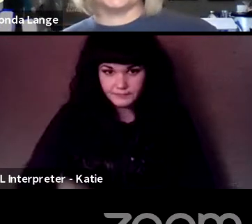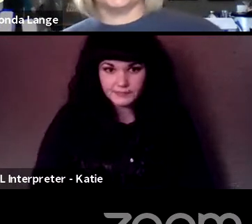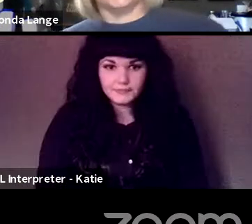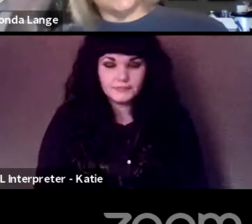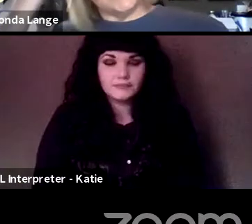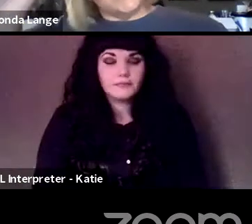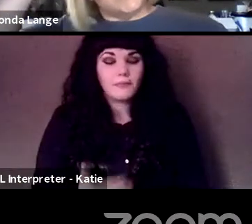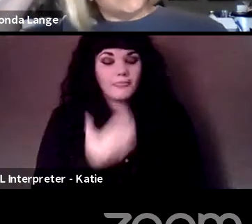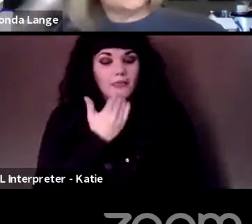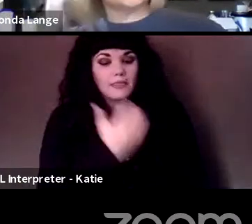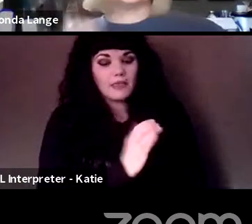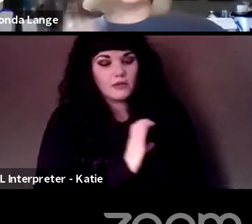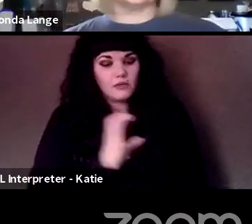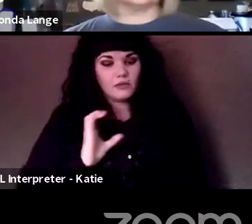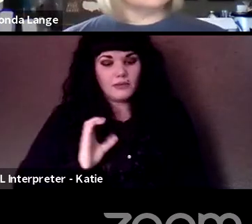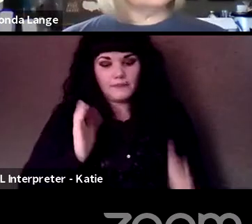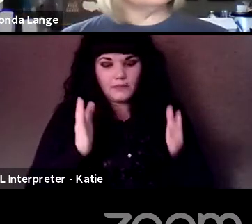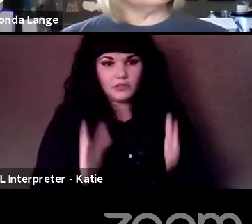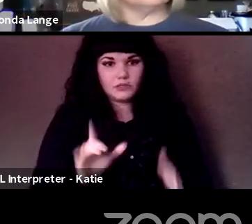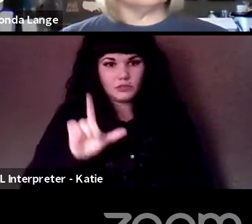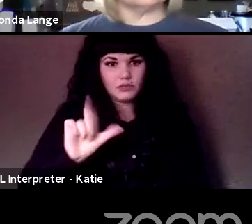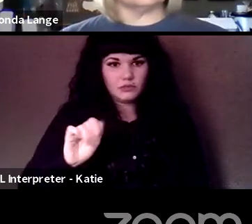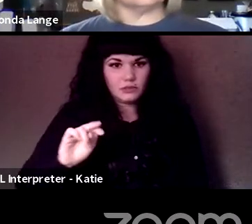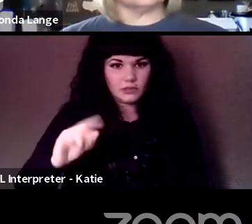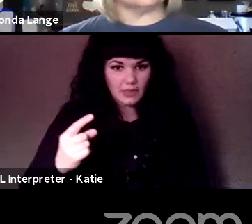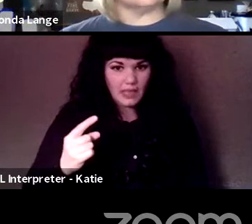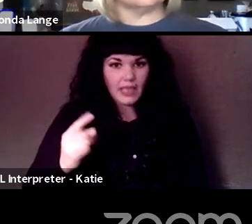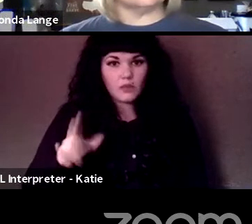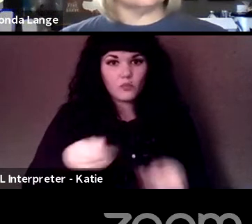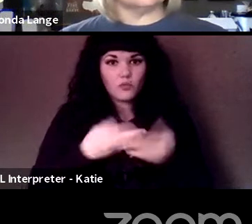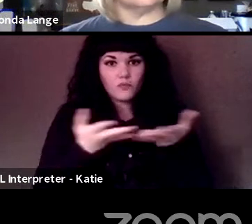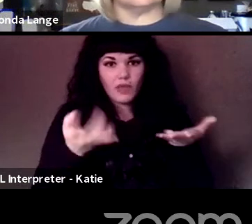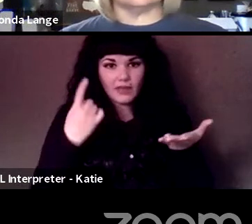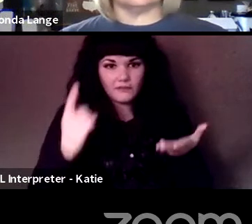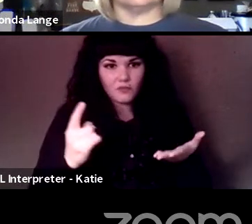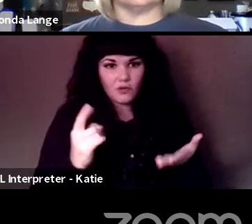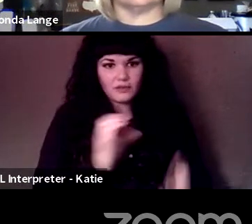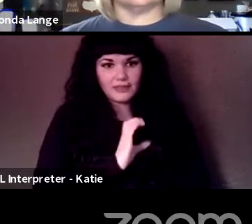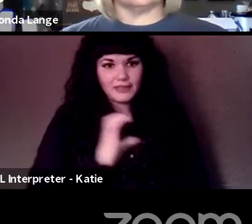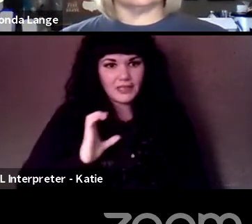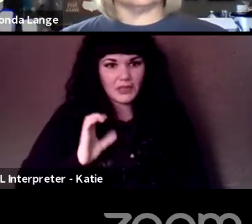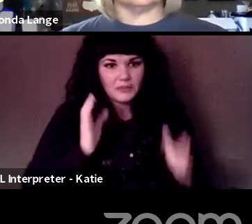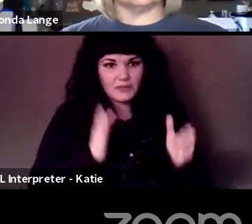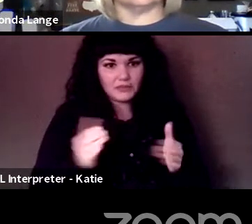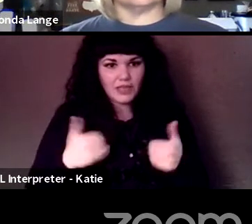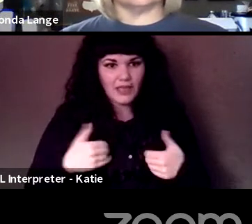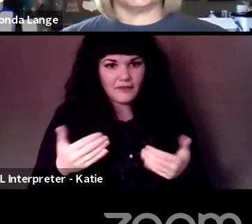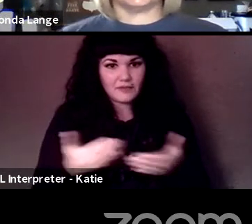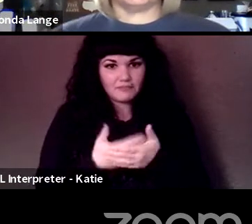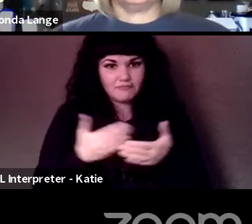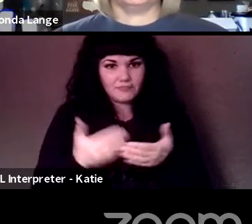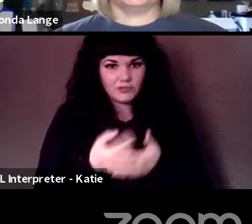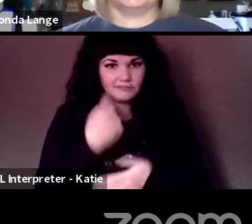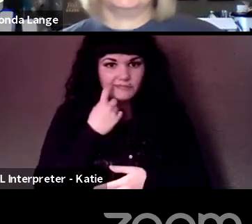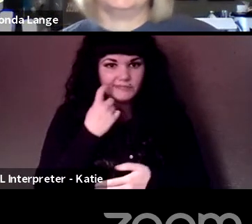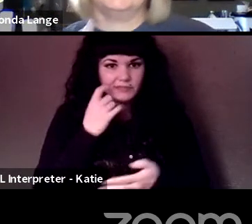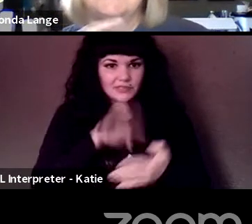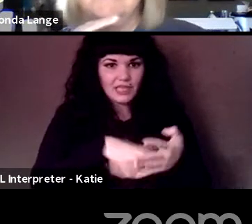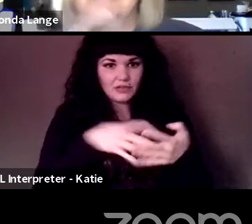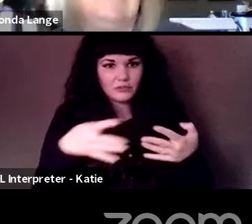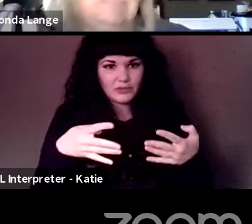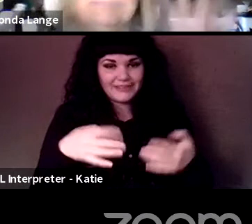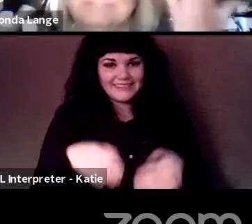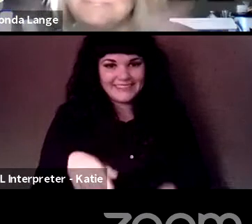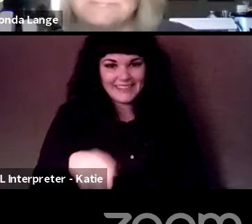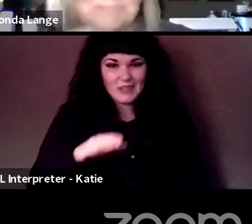Thank you, Commissioner Lang. Provided for the commissioners is an updated schedule as approved on the 9th. We were in the